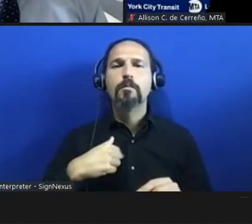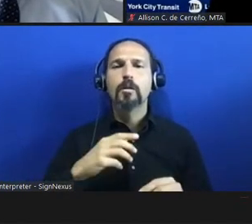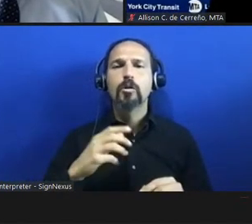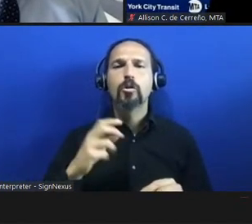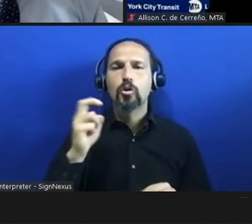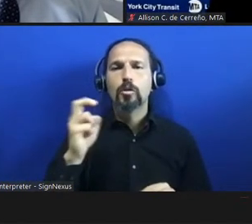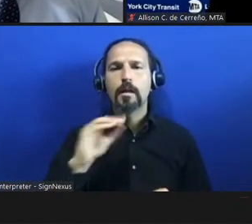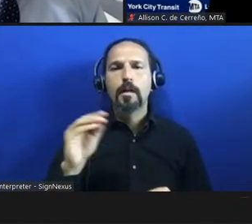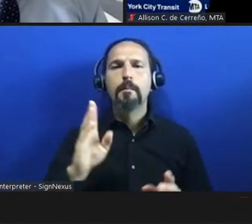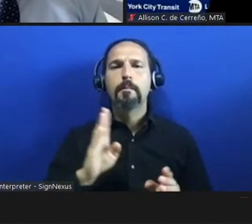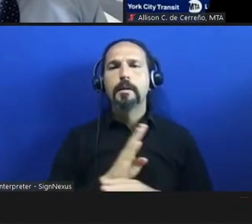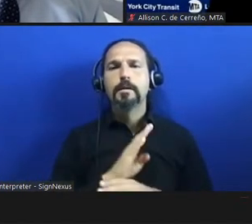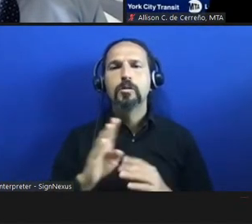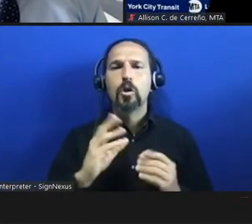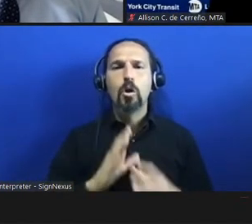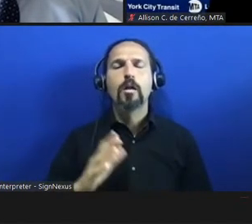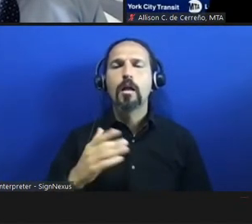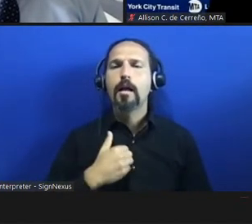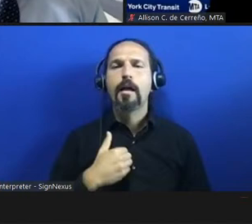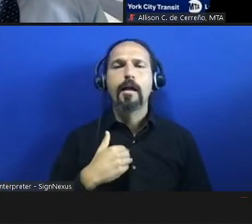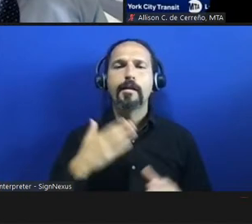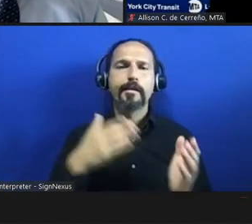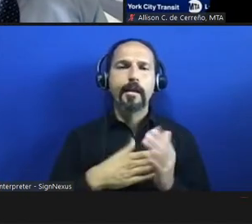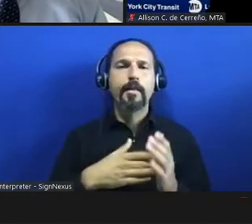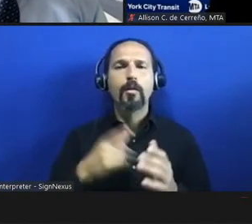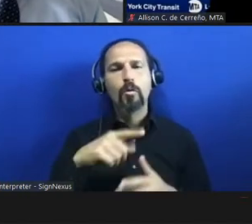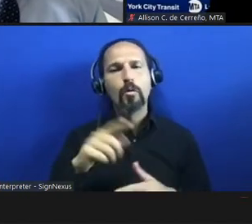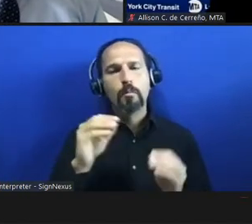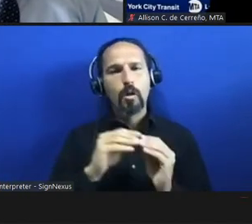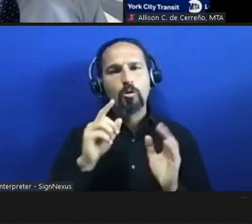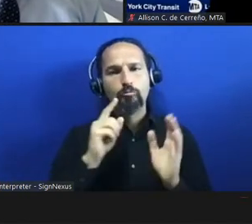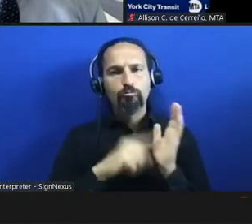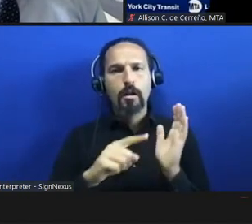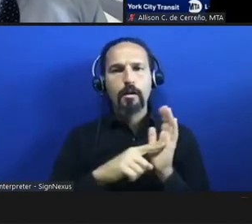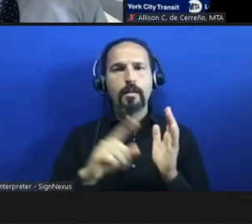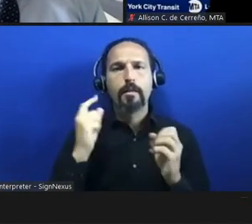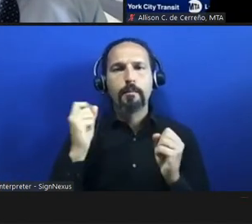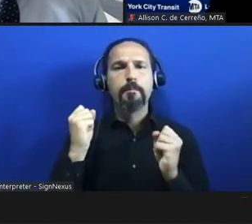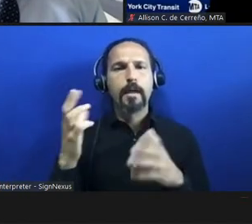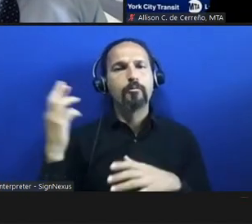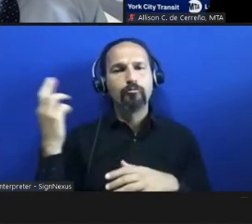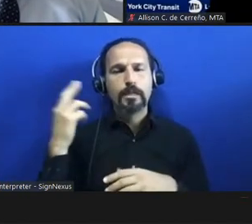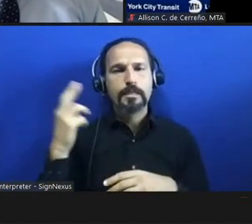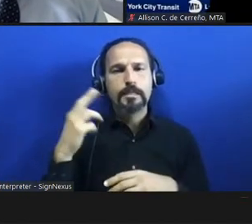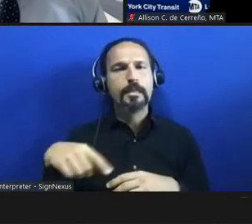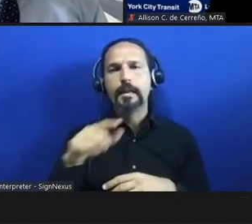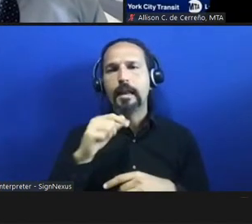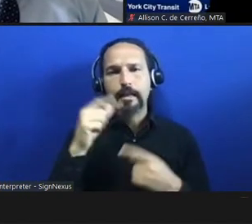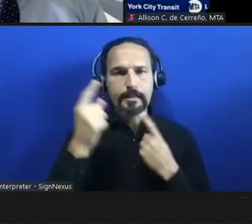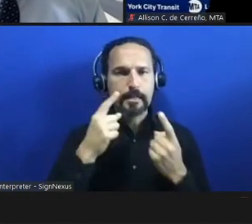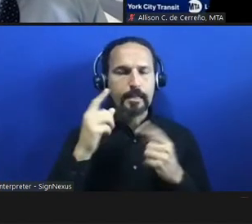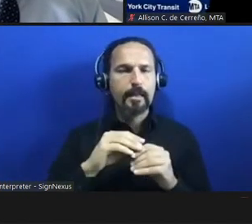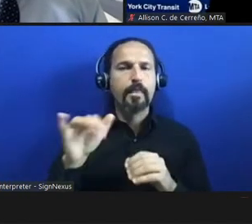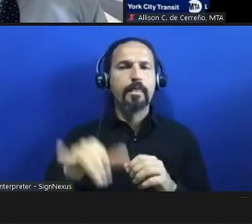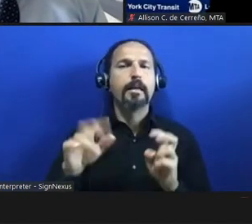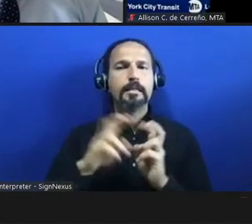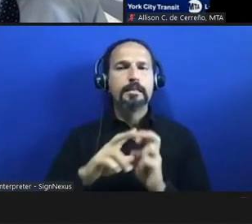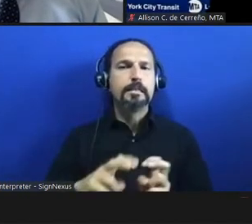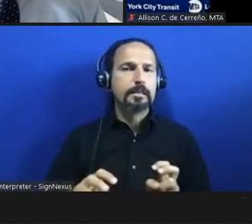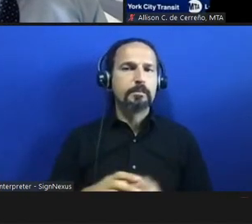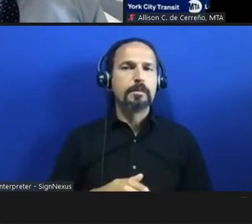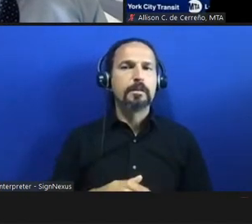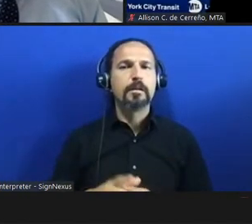I oppose this plan and urge decision makers to conduct further review of The Many Factors not fully considered in the assessment